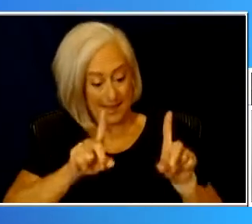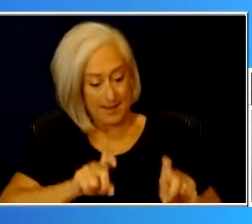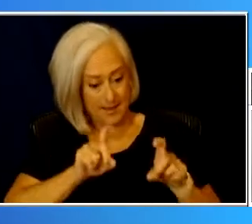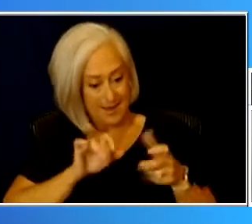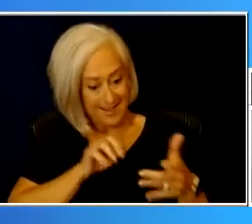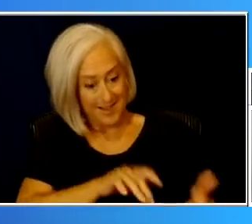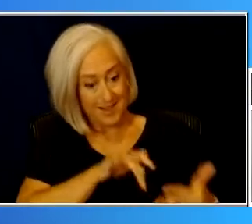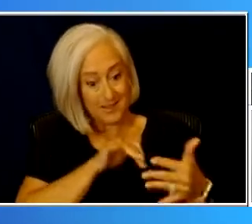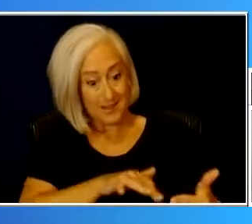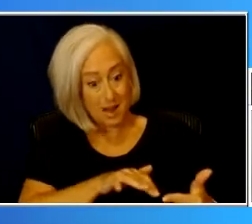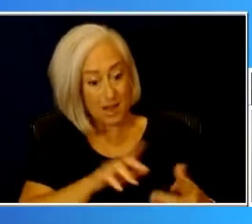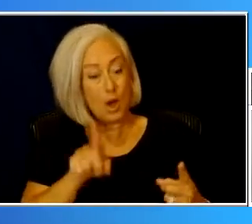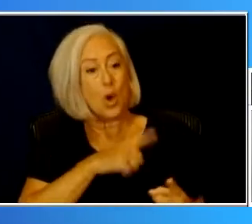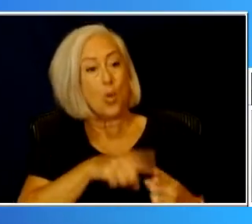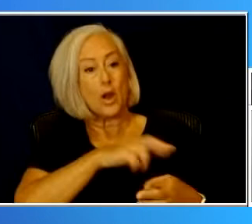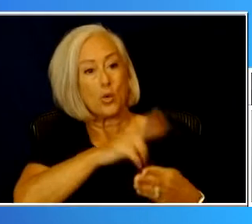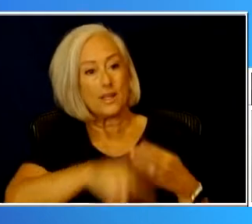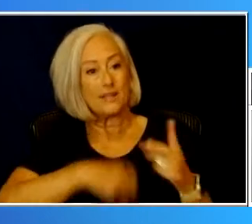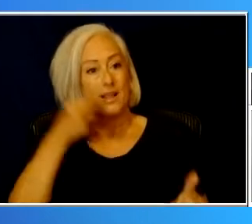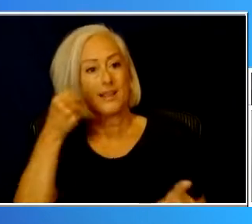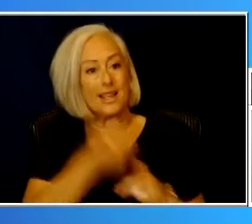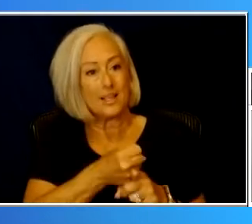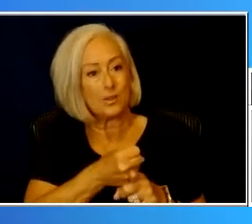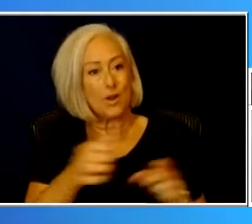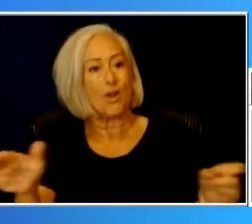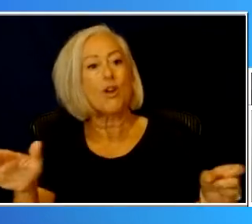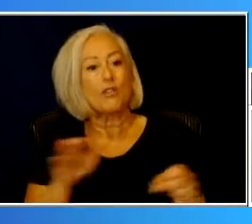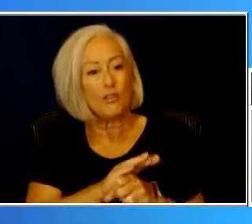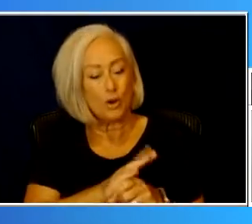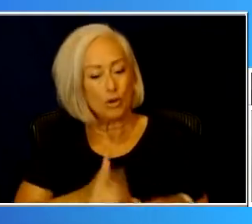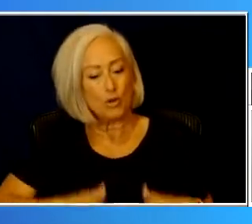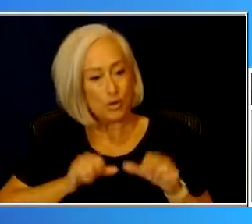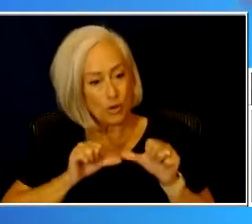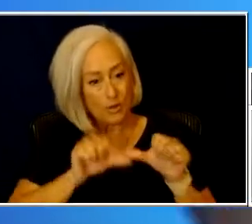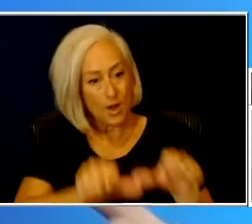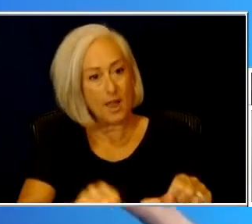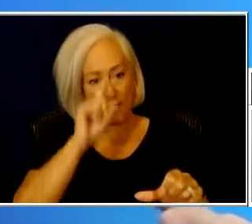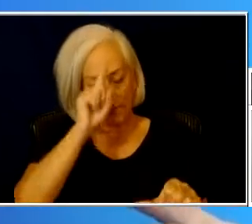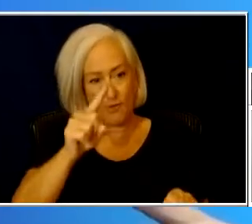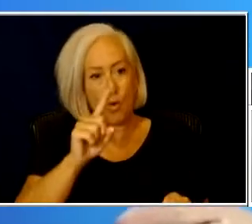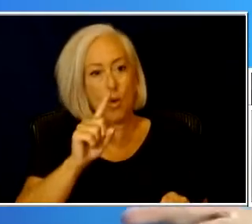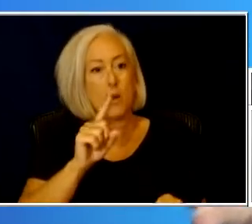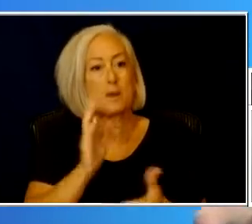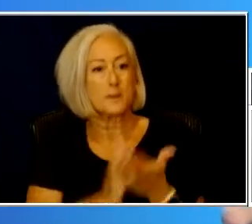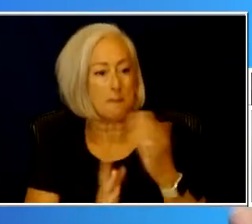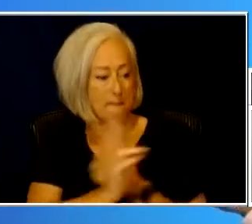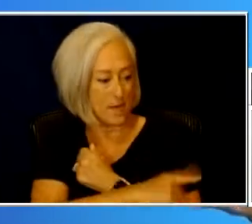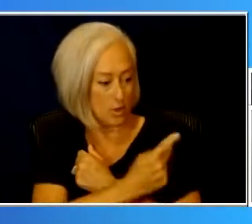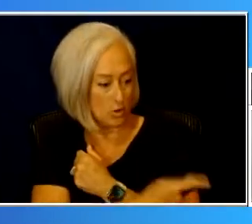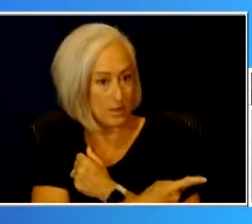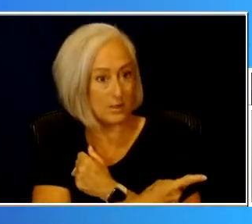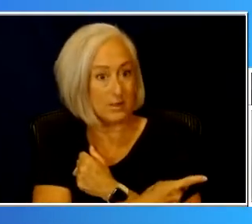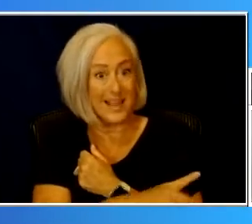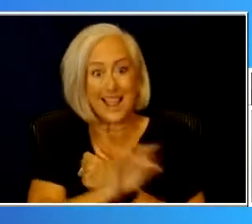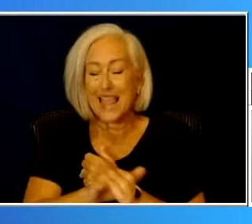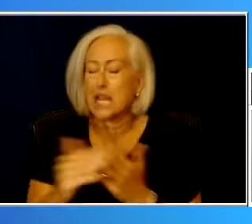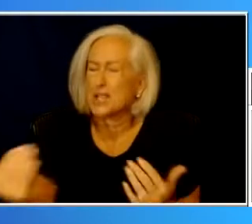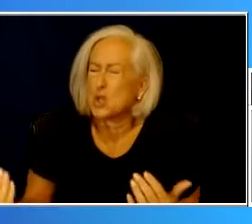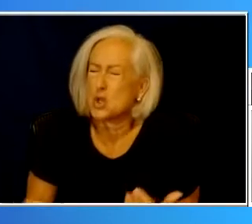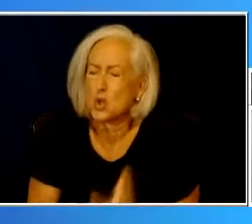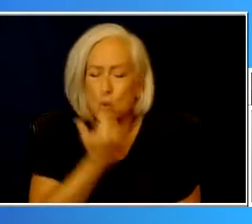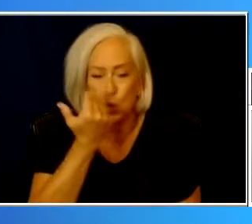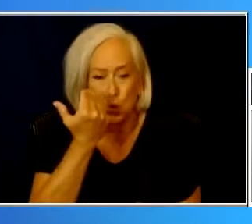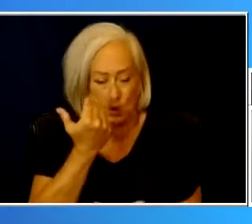be impacting our overall survival for patients as well. So these are things that are totally new and